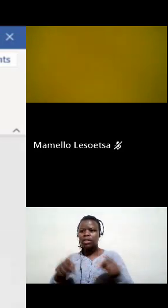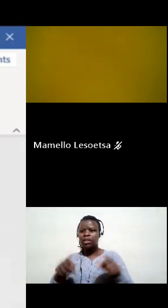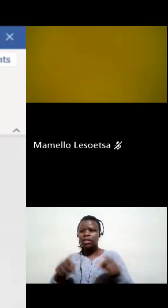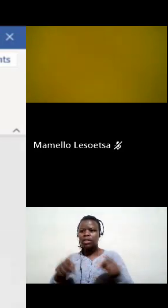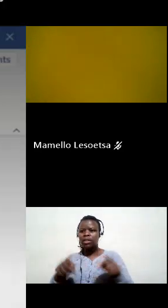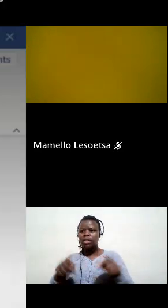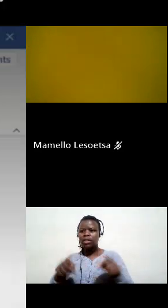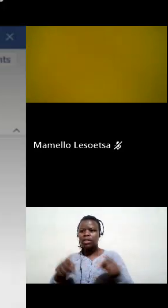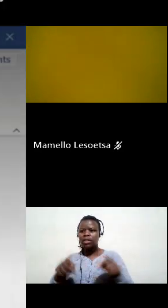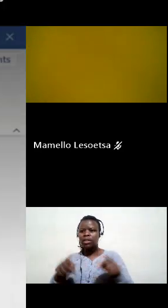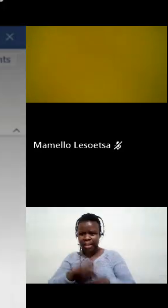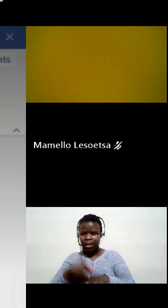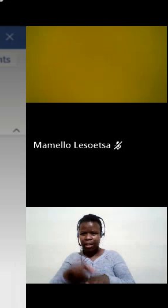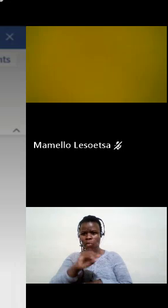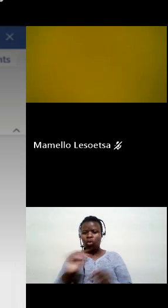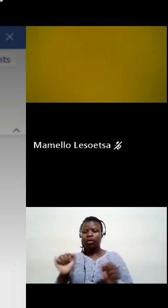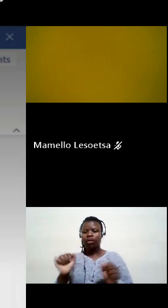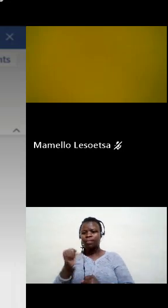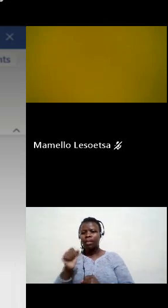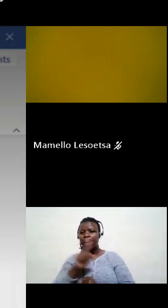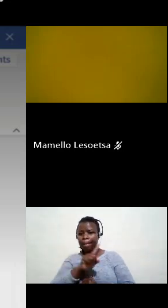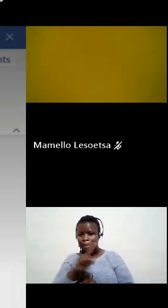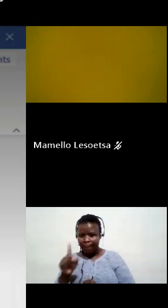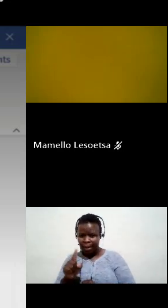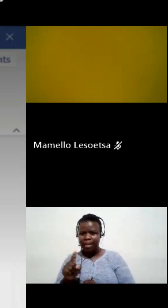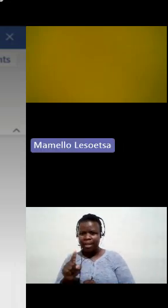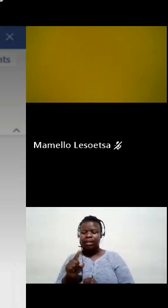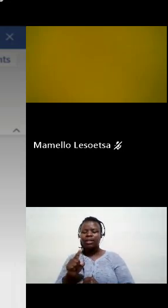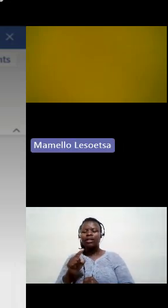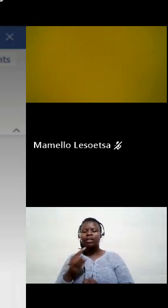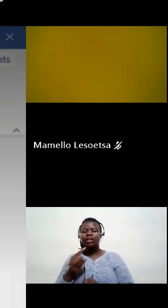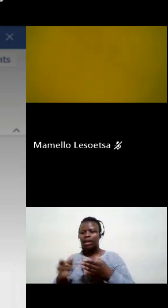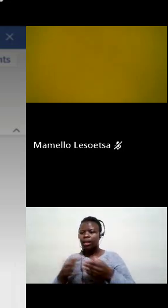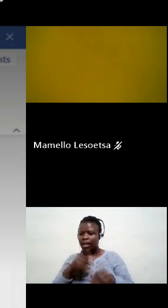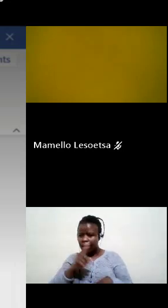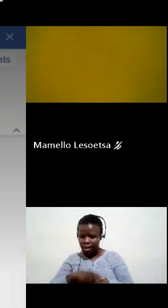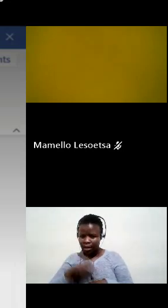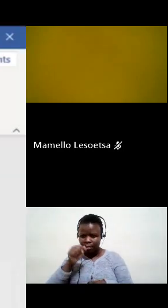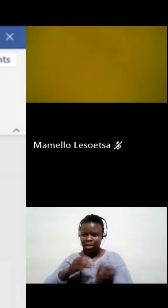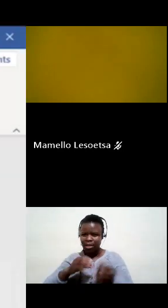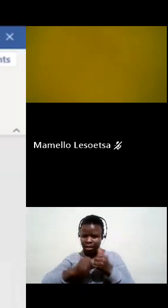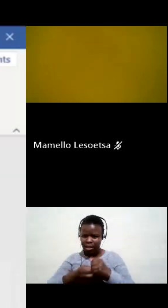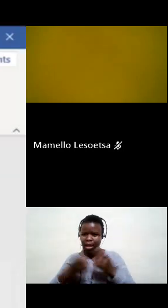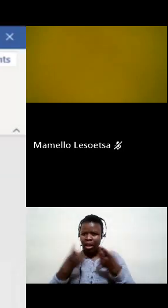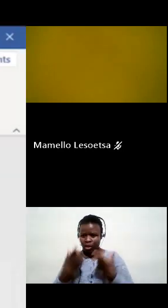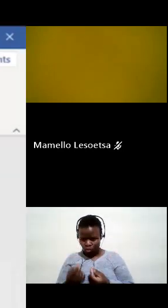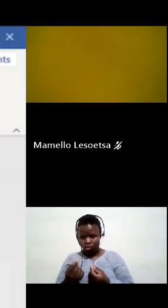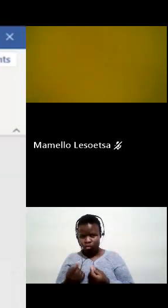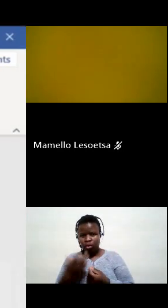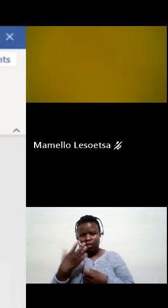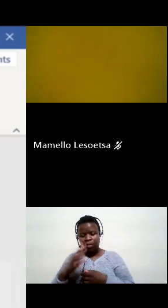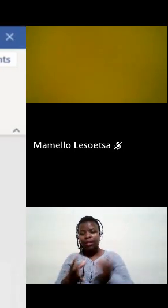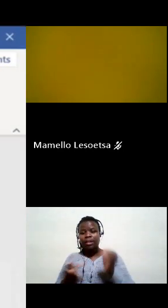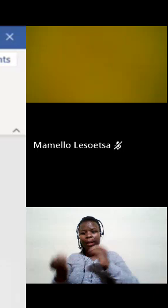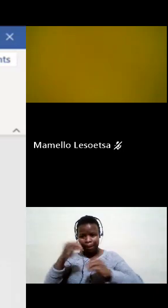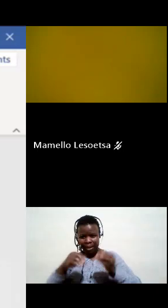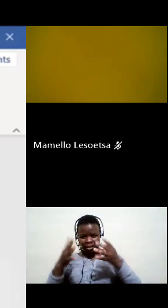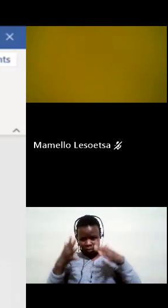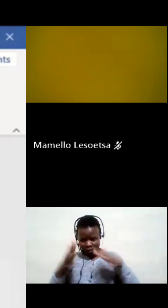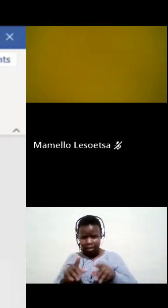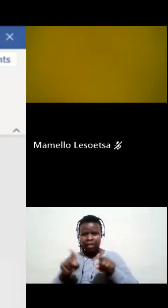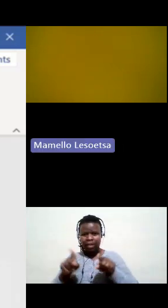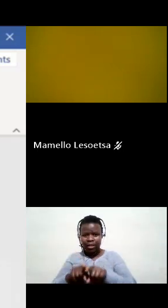time. But whatever they might try to do, as long as the learner is trying to do something, he has participated. When you assess, you award